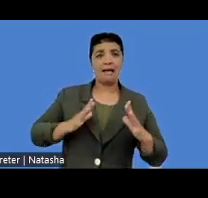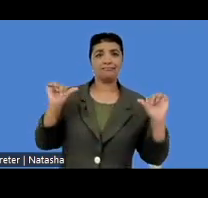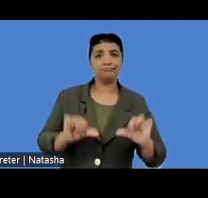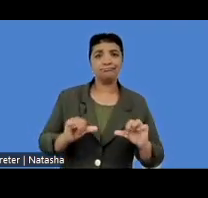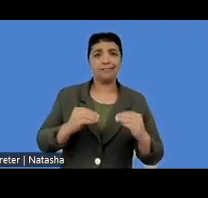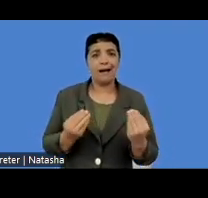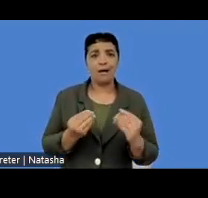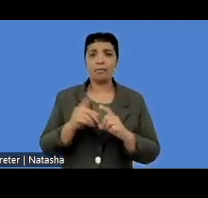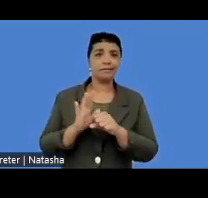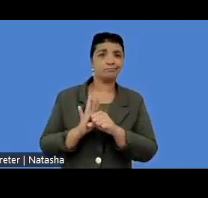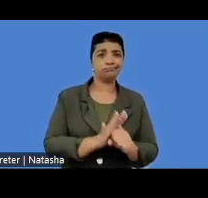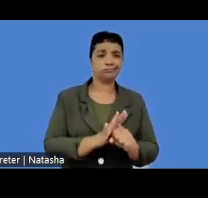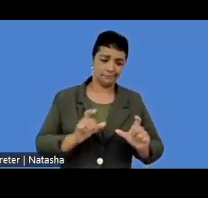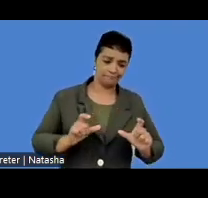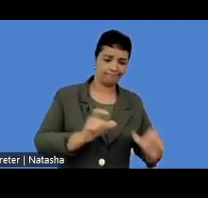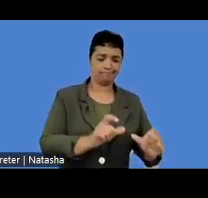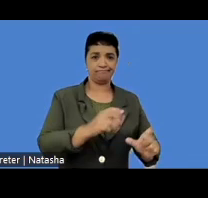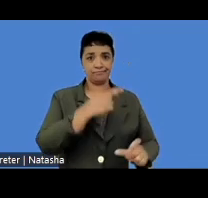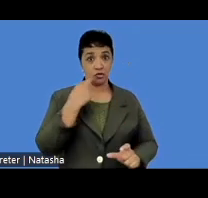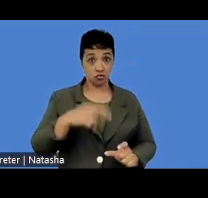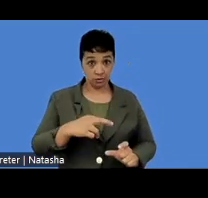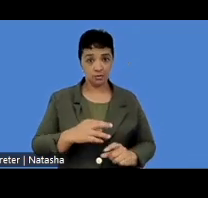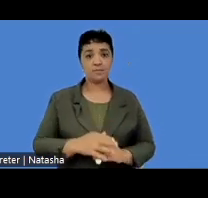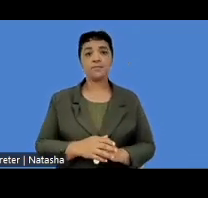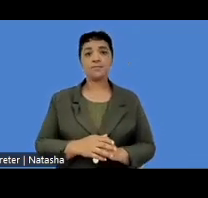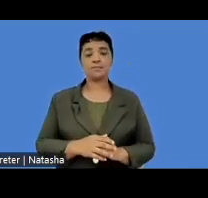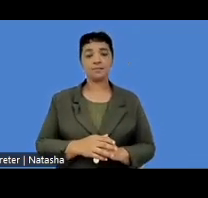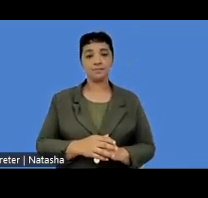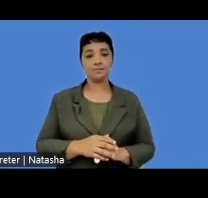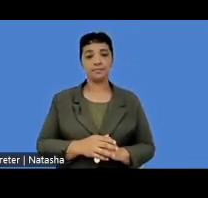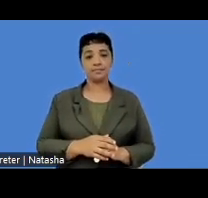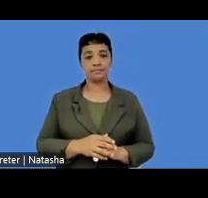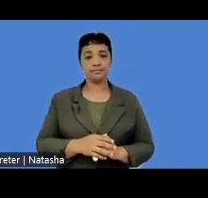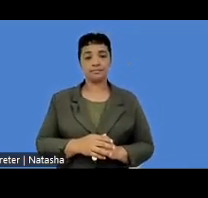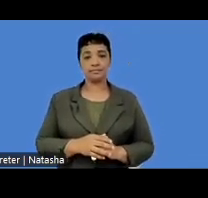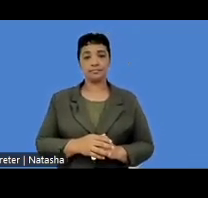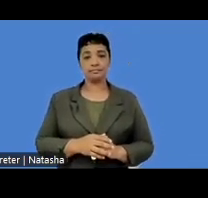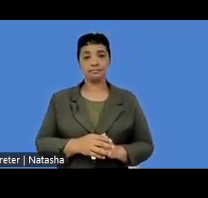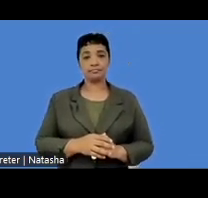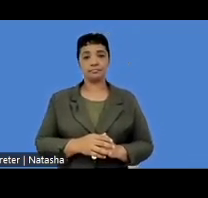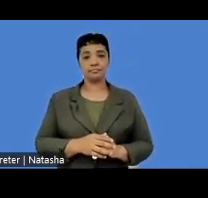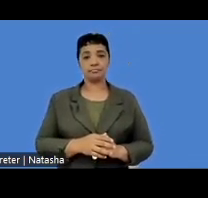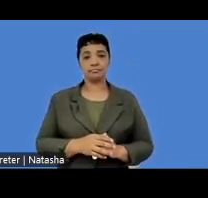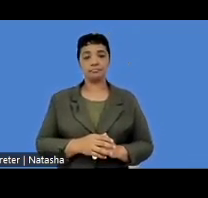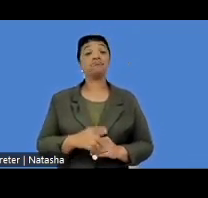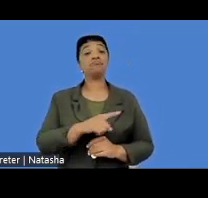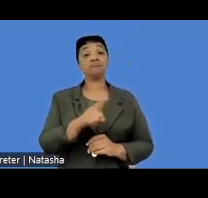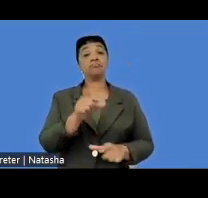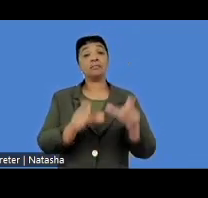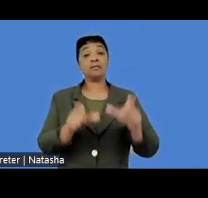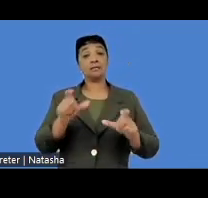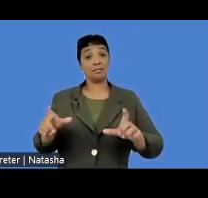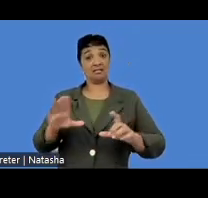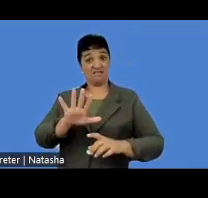why these people were just unreasonably delayed in repatriation